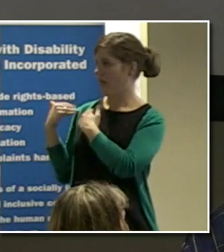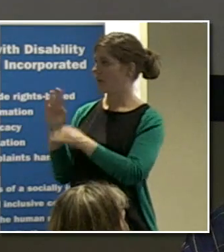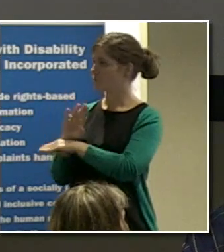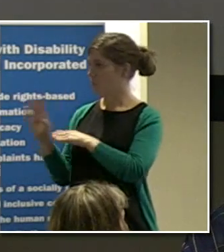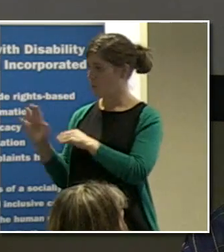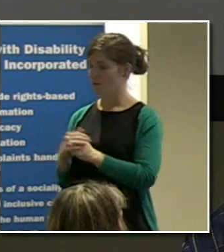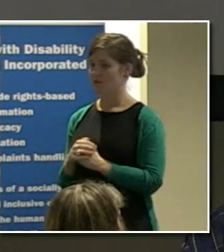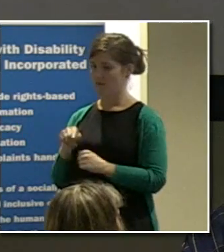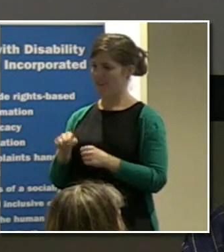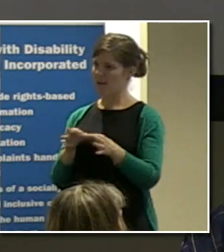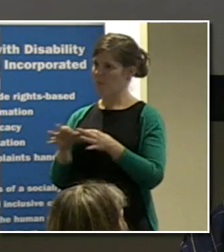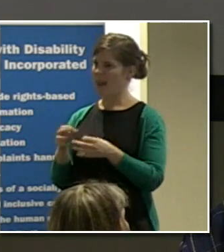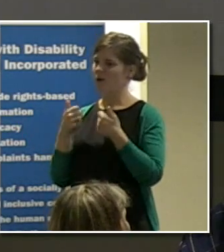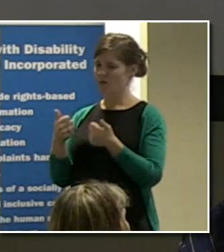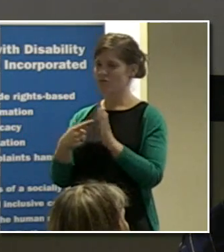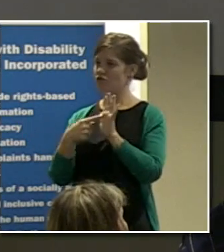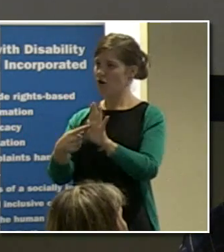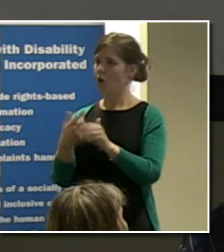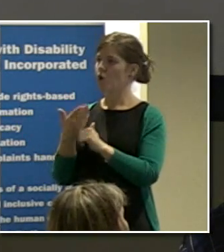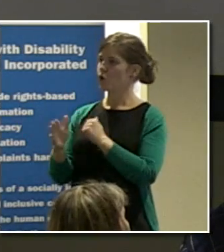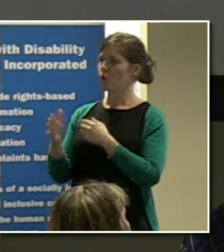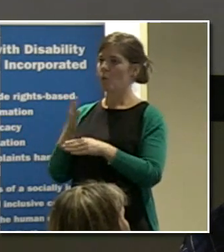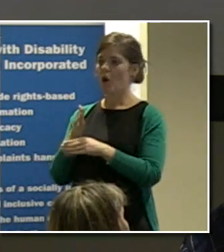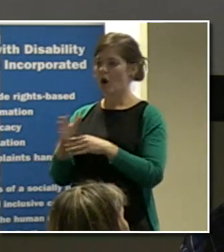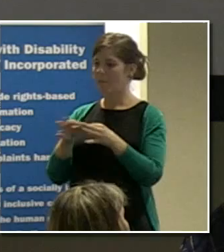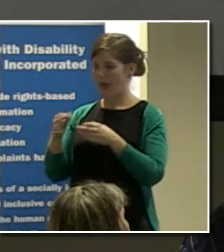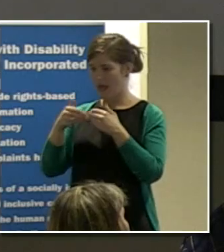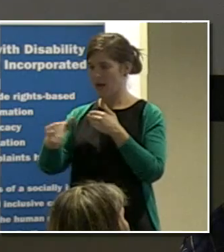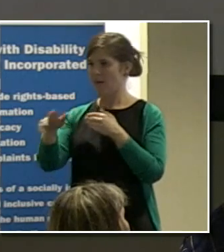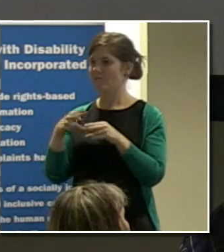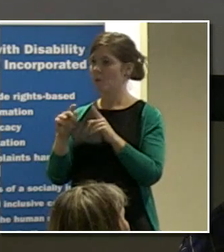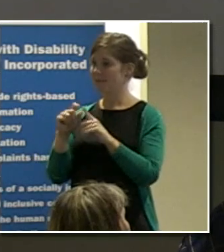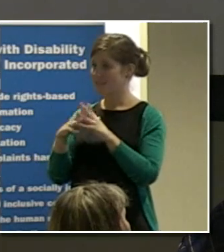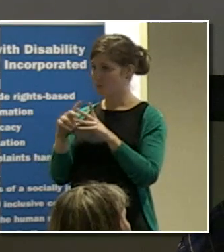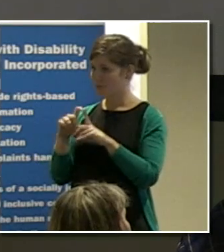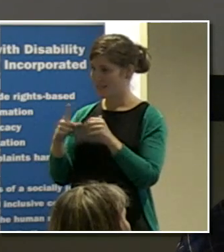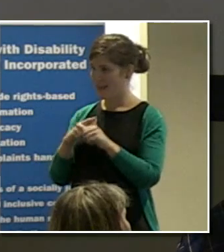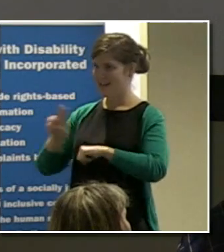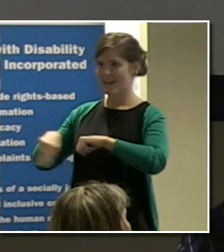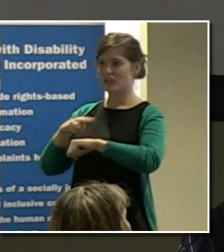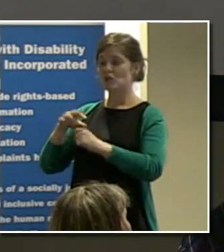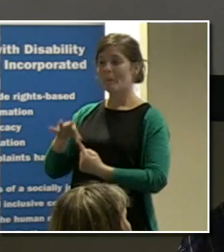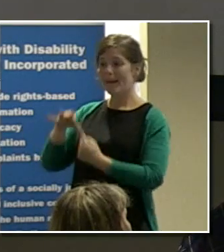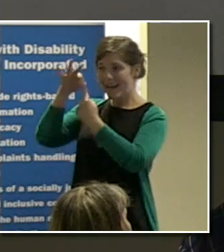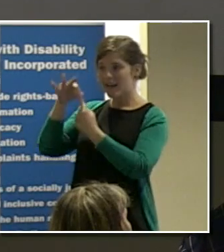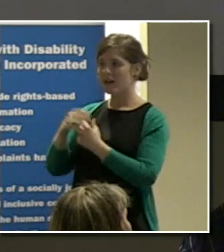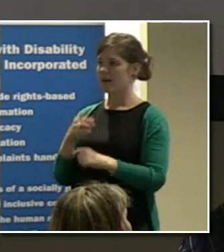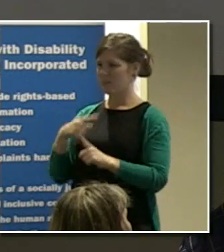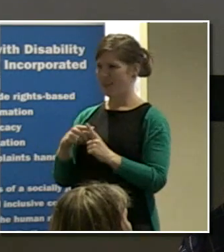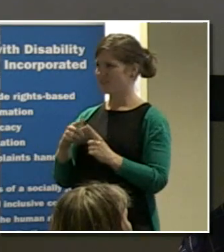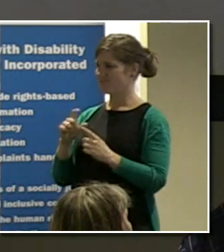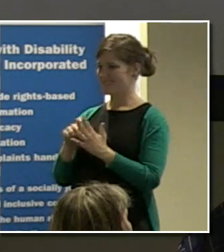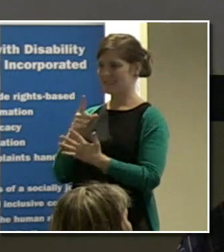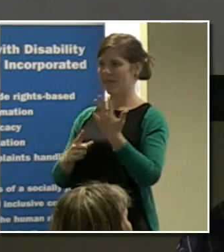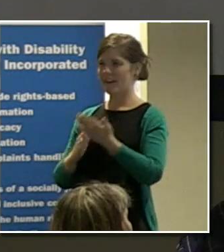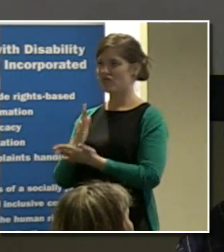better reflects the new work program for PWDA as a national peak and changes in the disability rights movement that